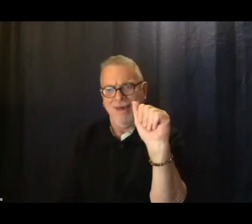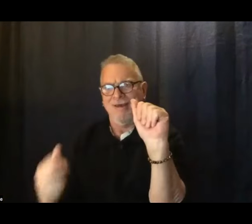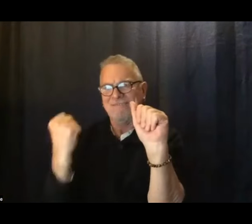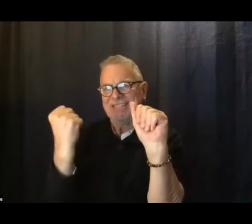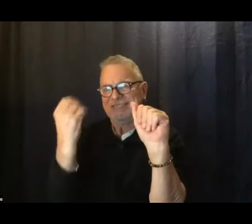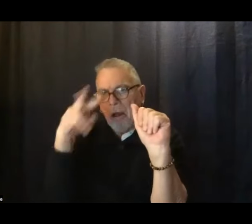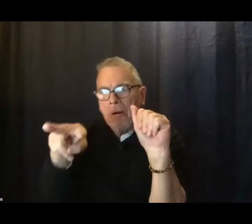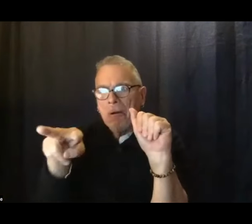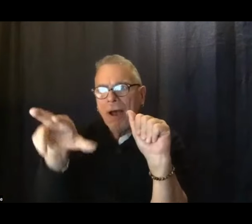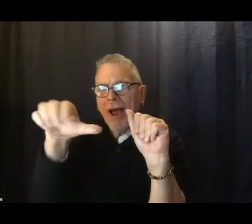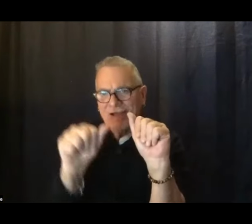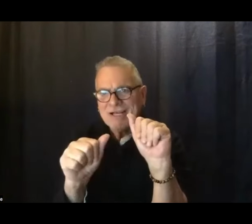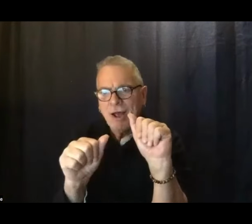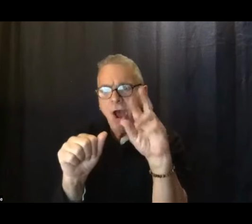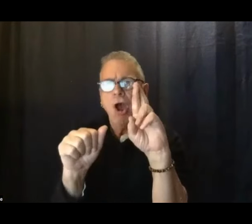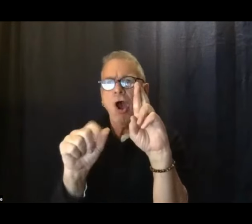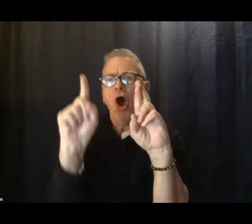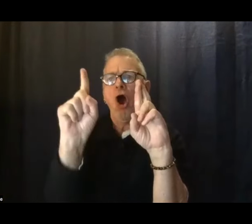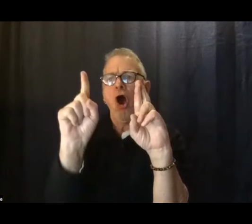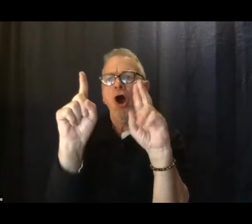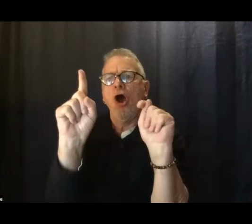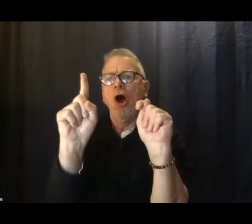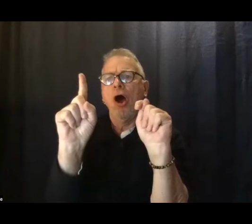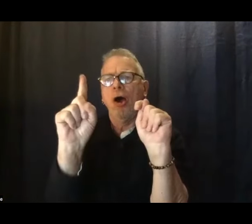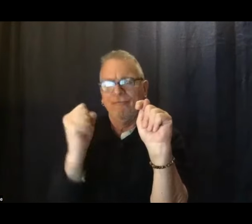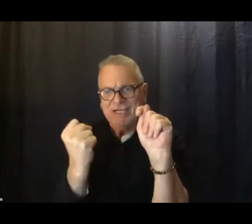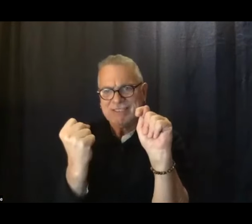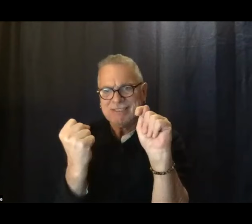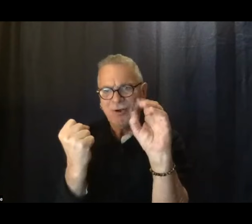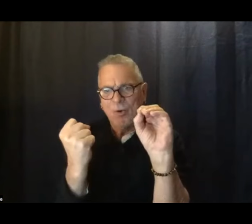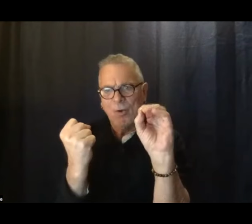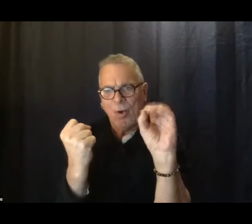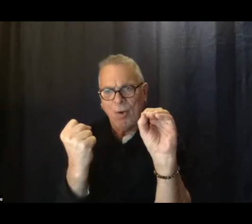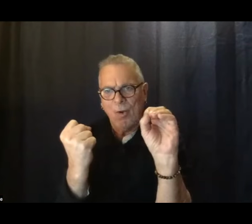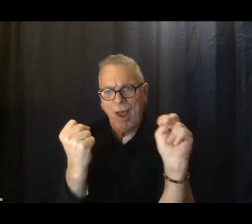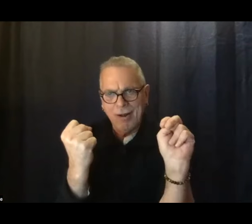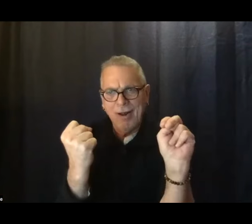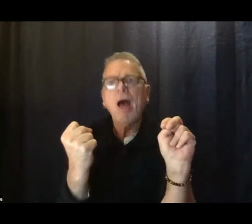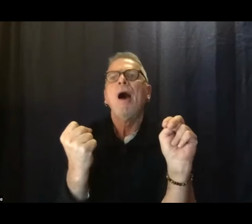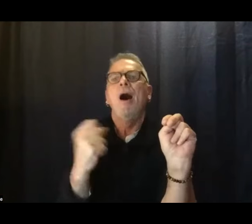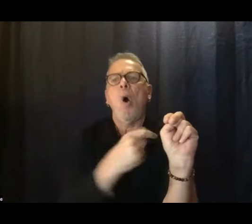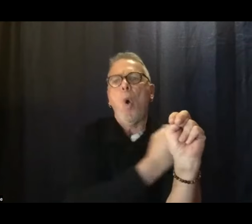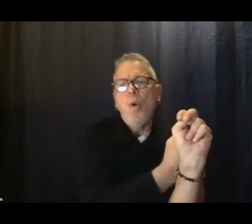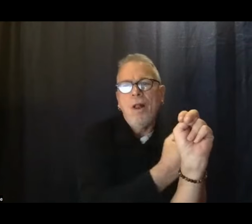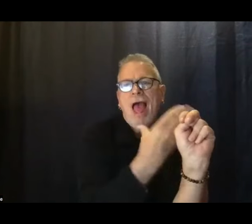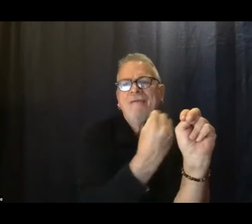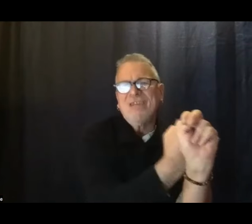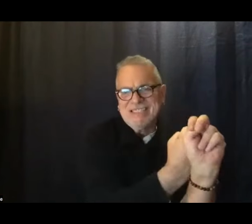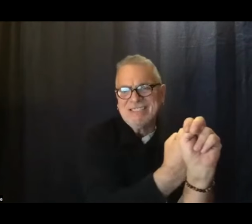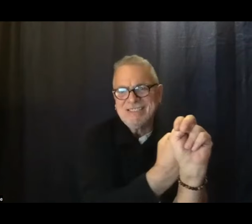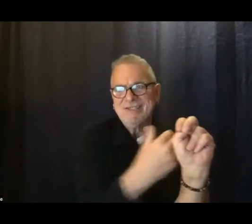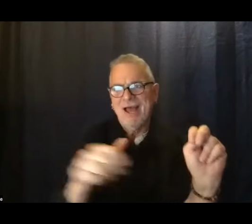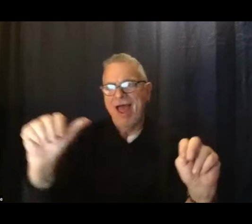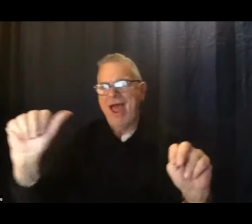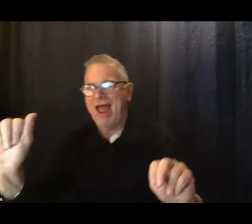of the ups and it's a C. Now you've got the fist, an up, a fist, another fist, another fist, another